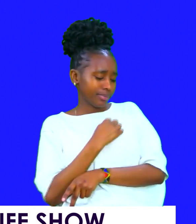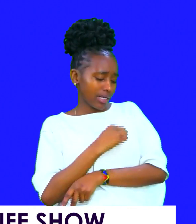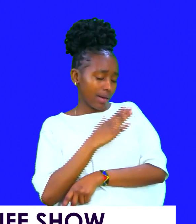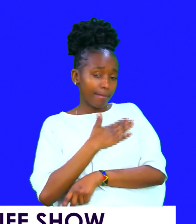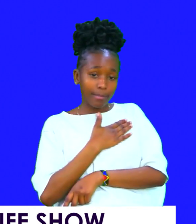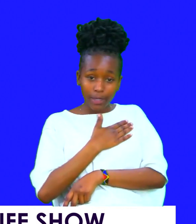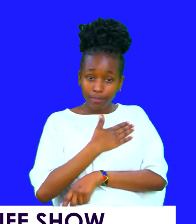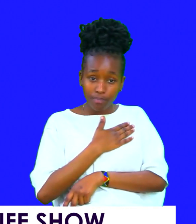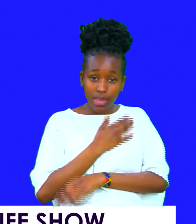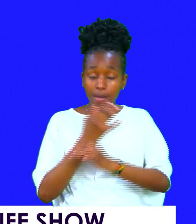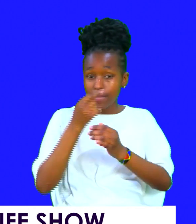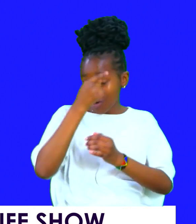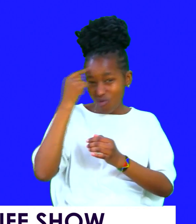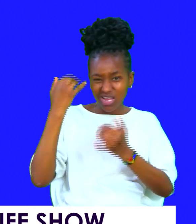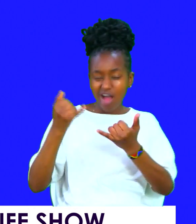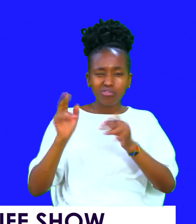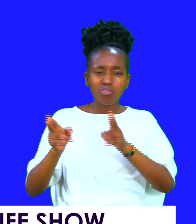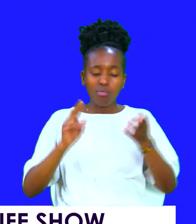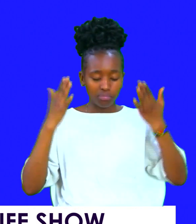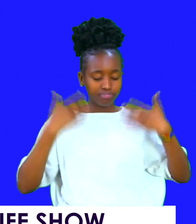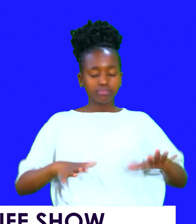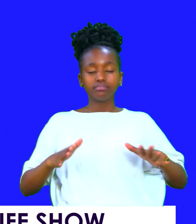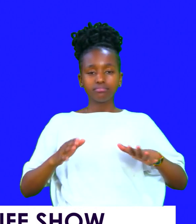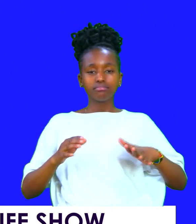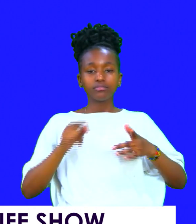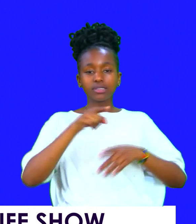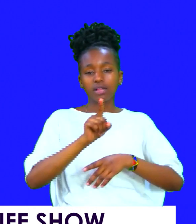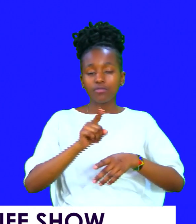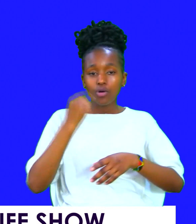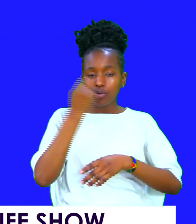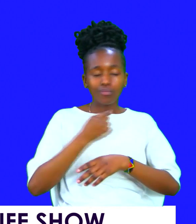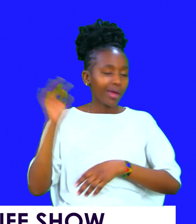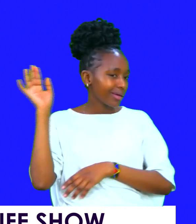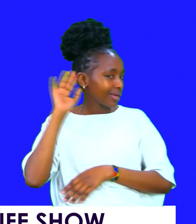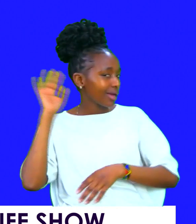there is the conscious you, things that you just hear.